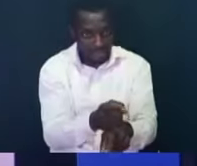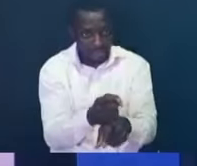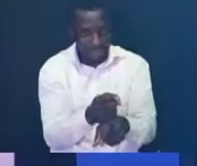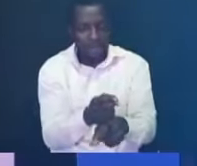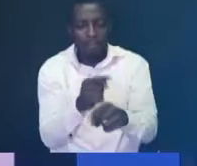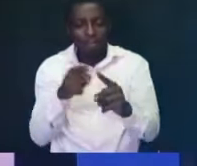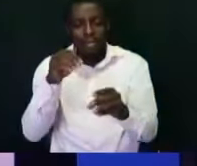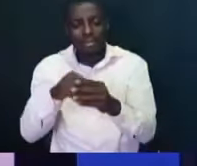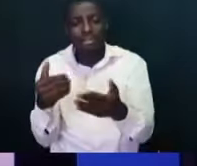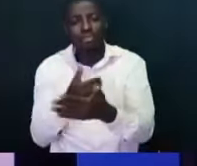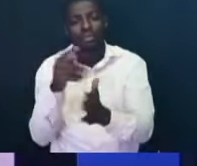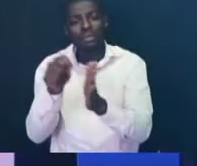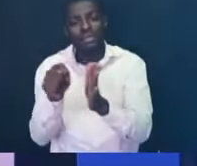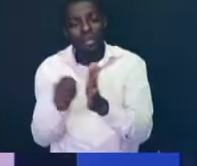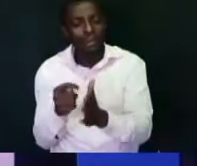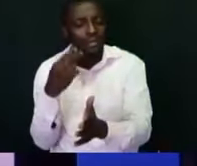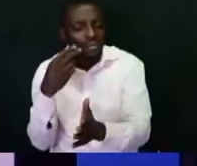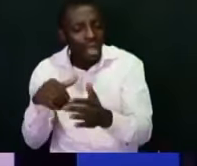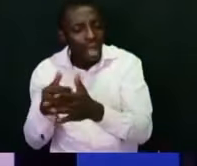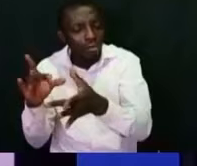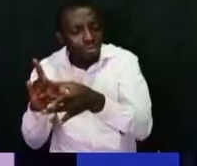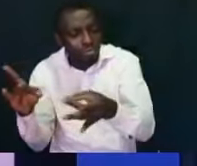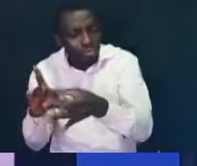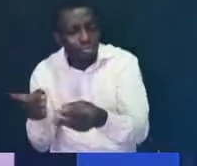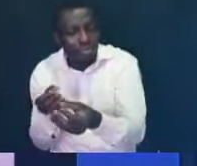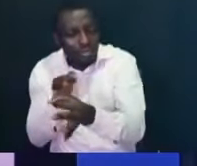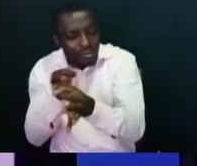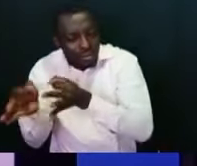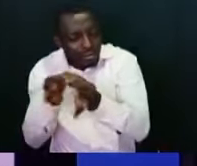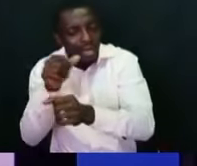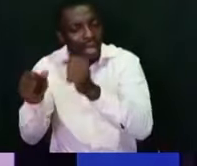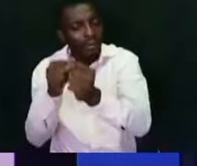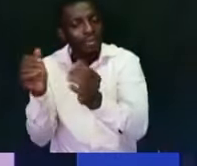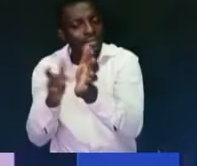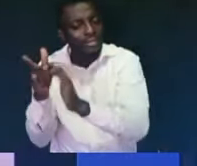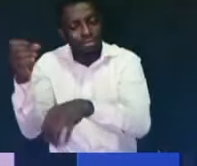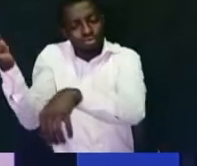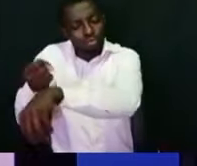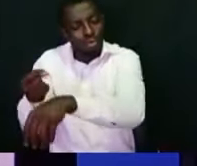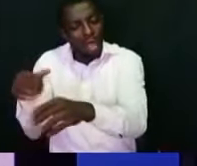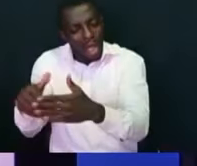Stone but let's look at how this doctor described this